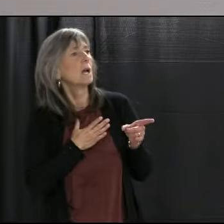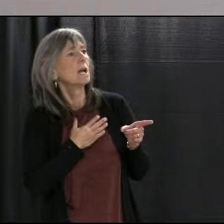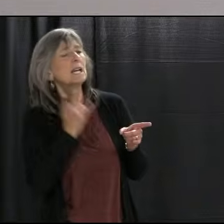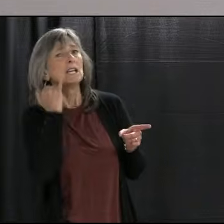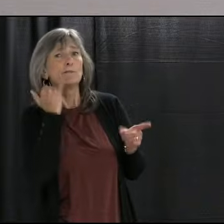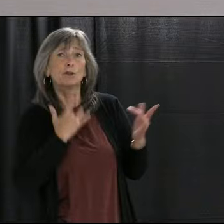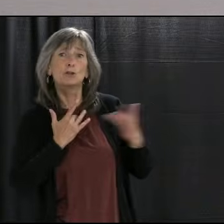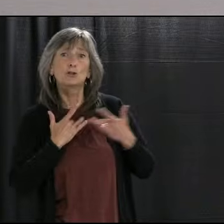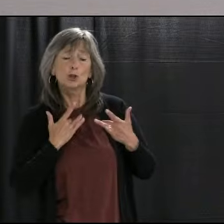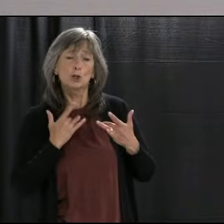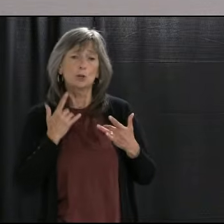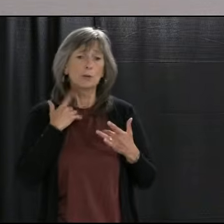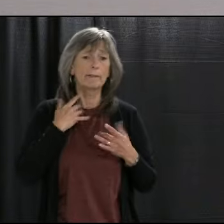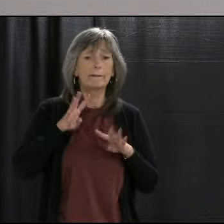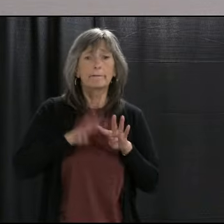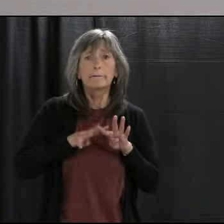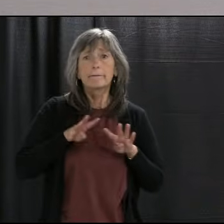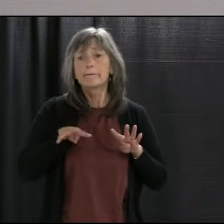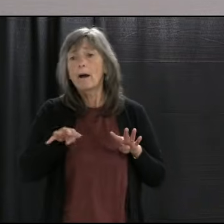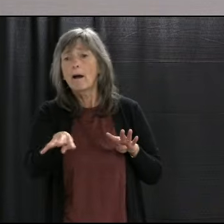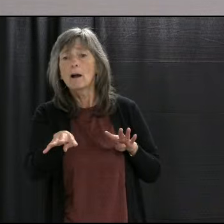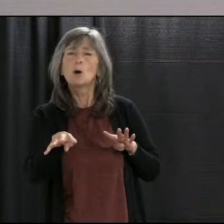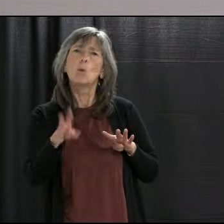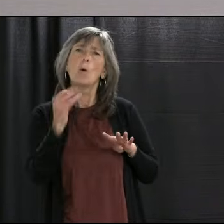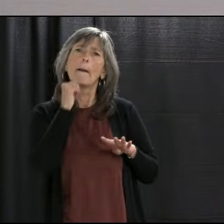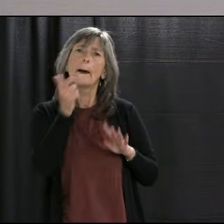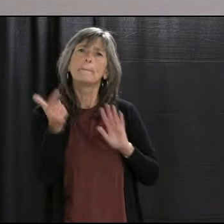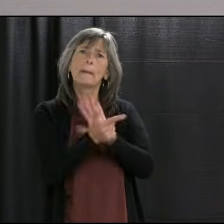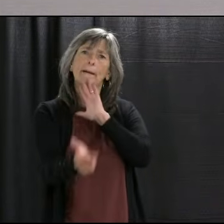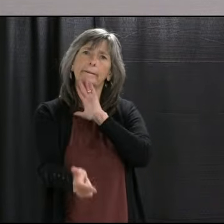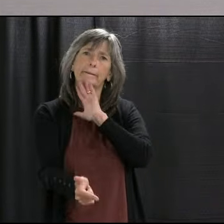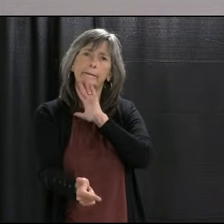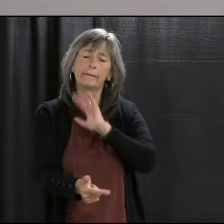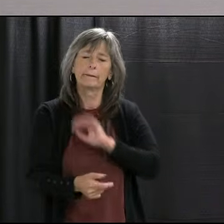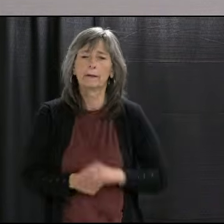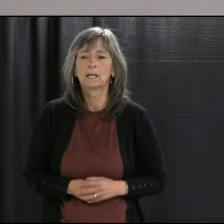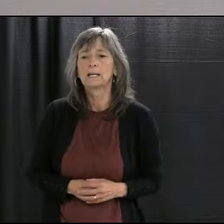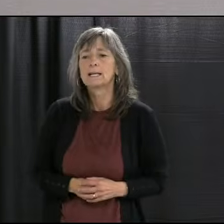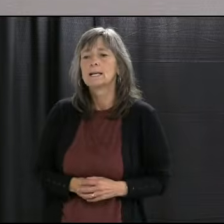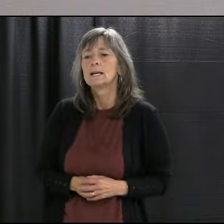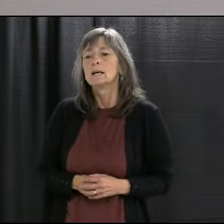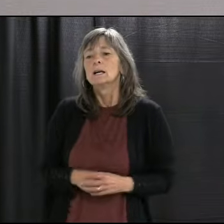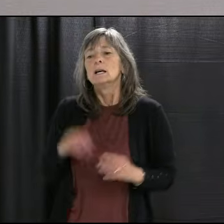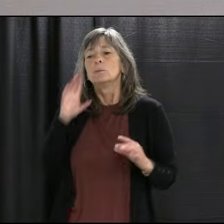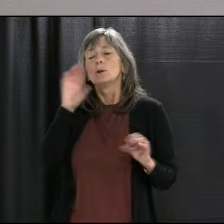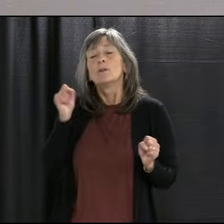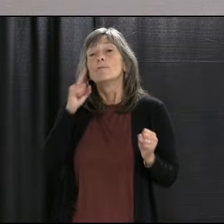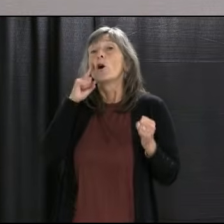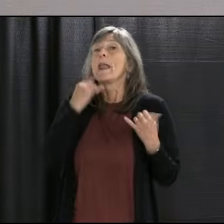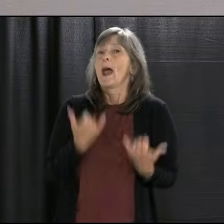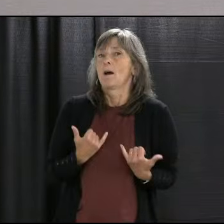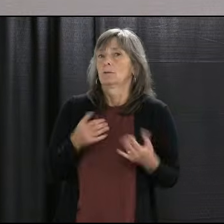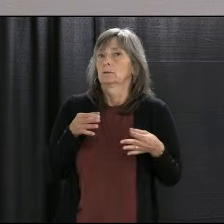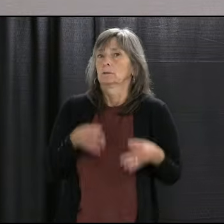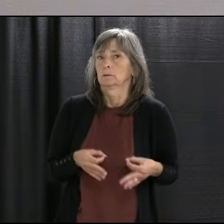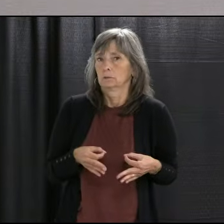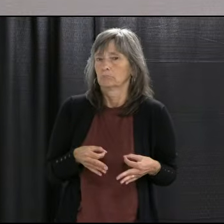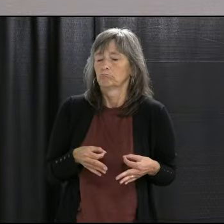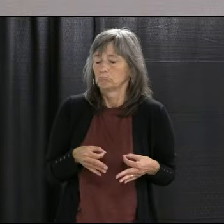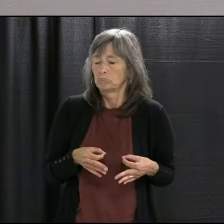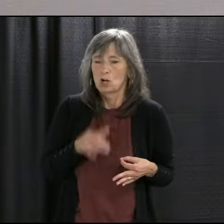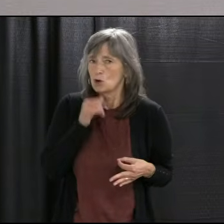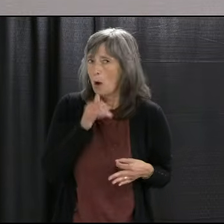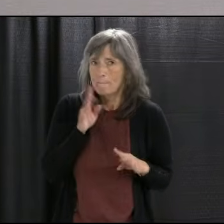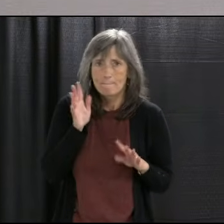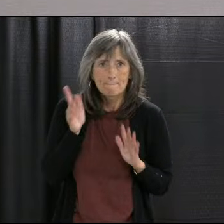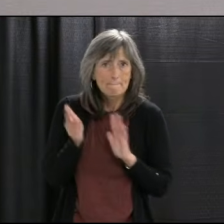so concerned about how they could start a fire so easily? This is what we decided to do right now. As I said yesterday, I think the important thing and the